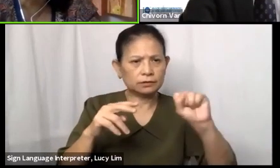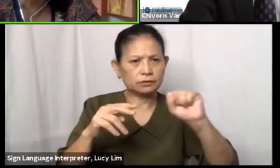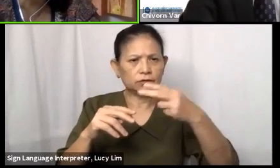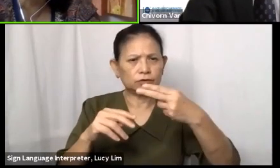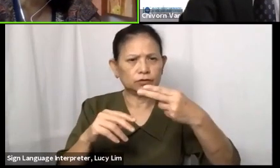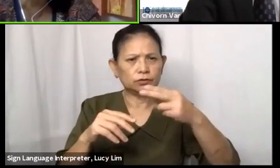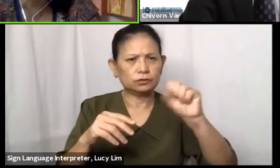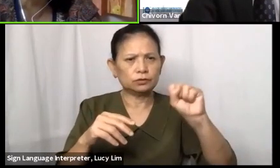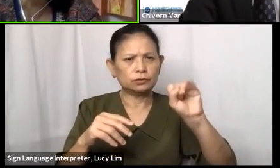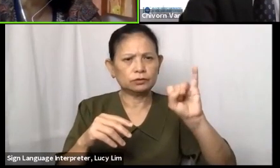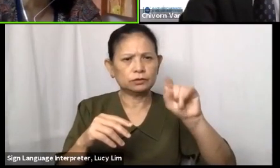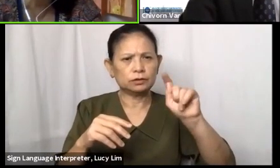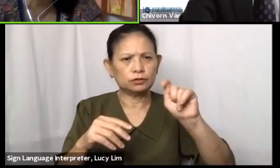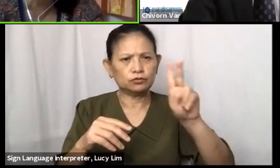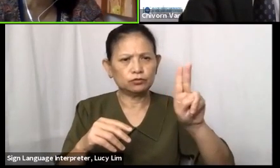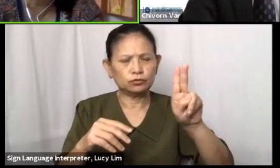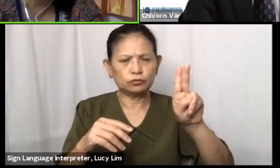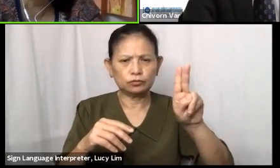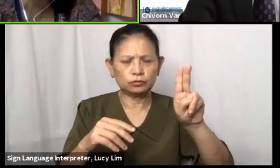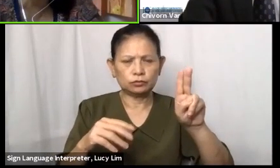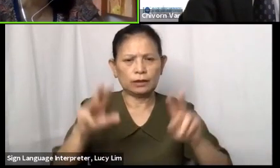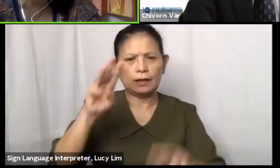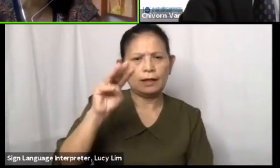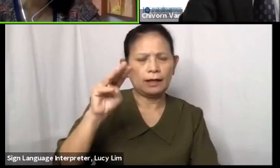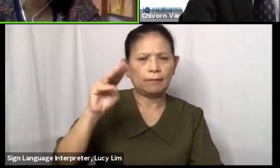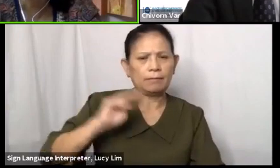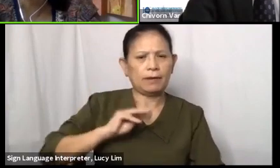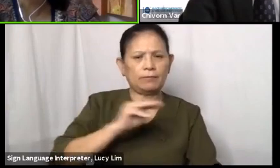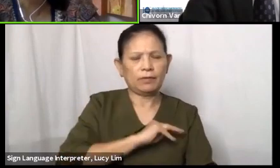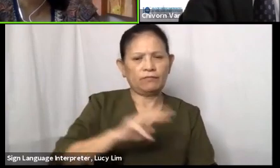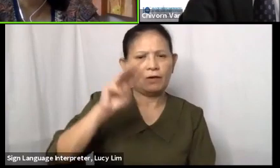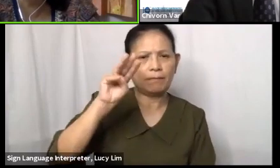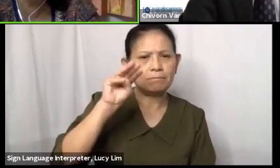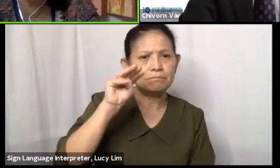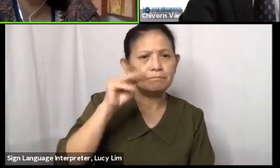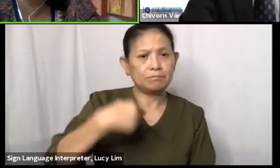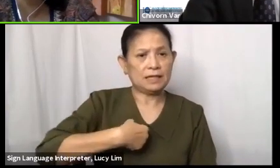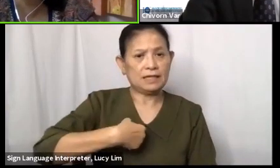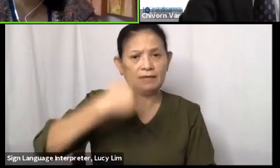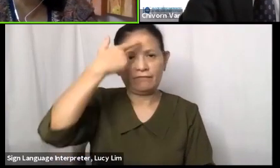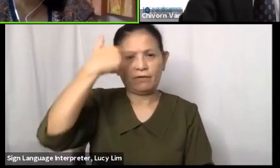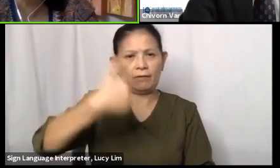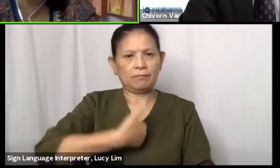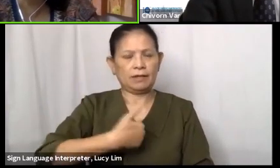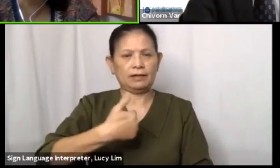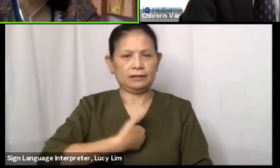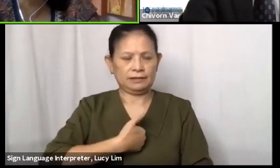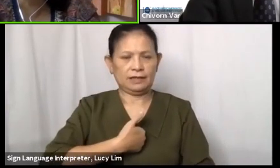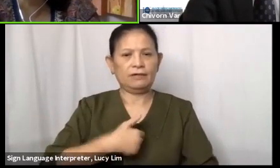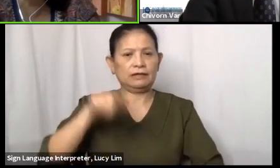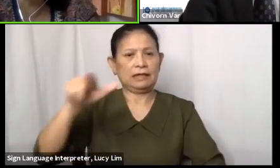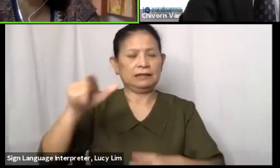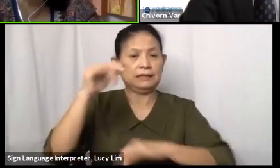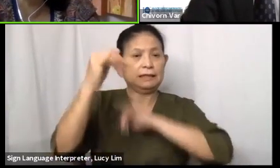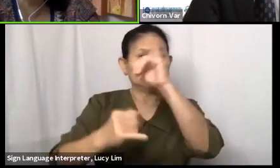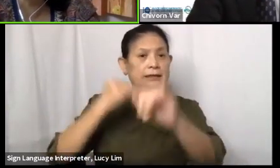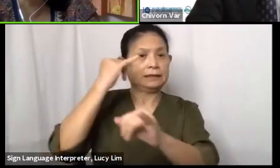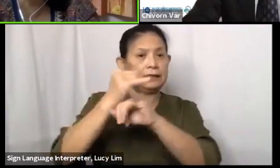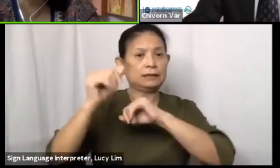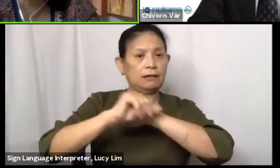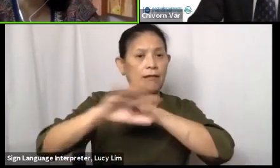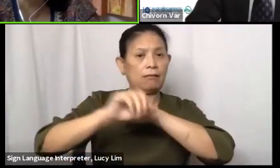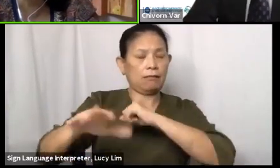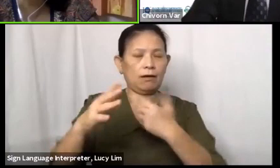is a member of M for M, Me for Myself campaign, which is an international campaign that